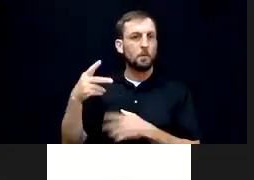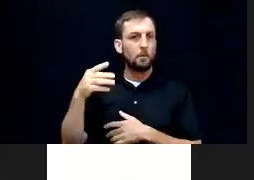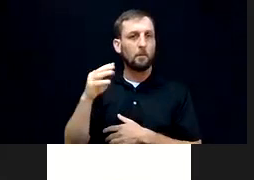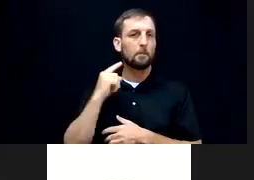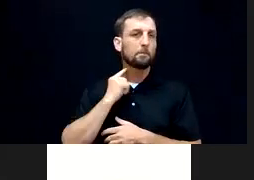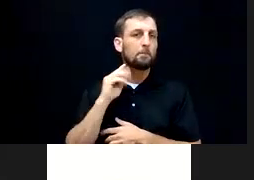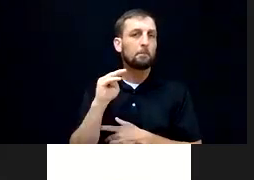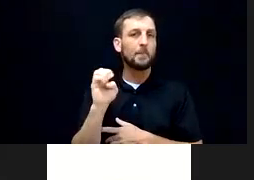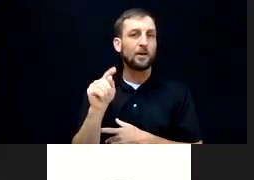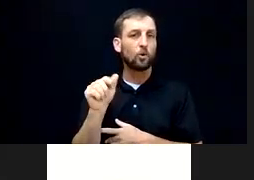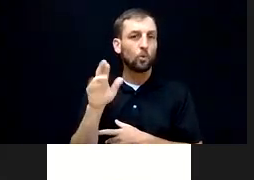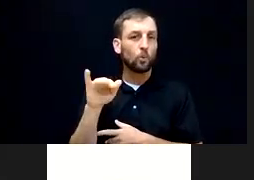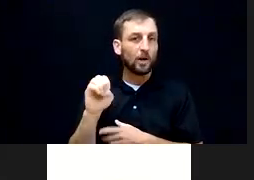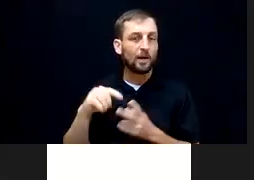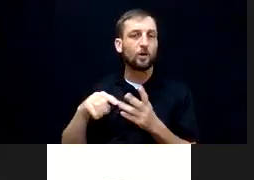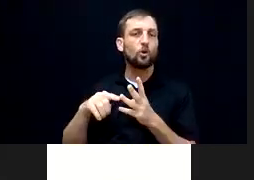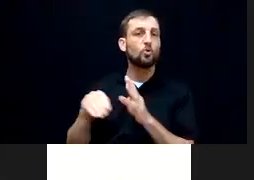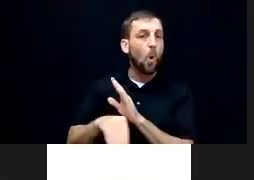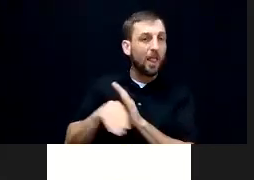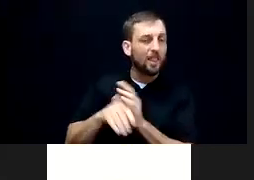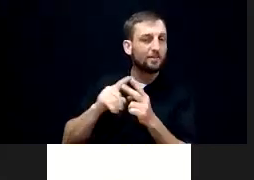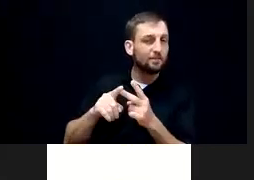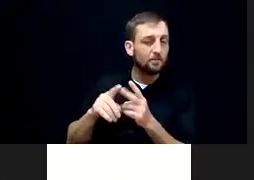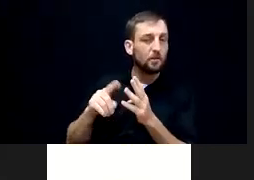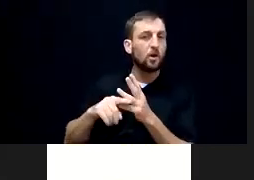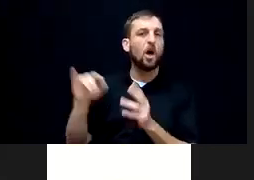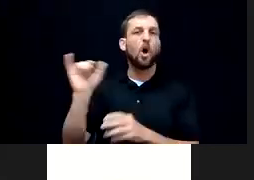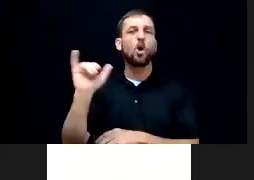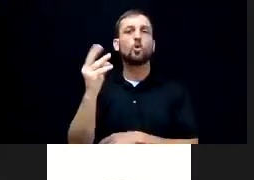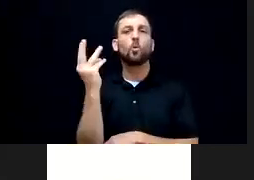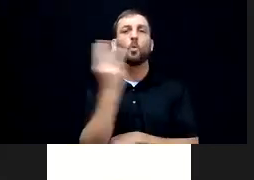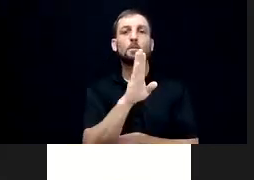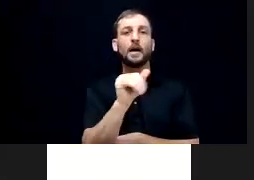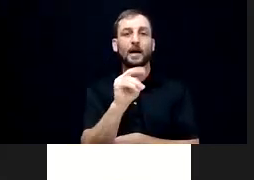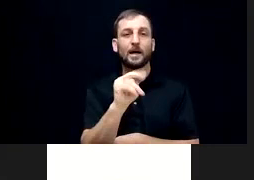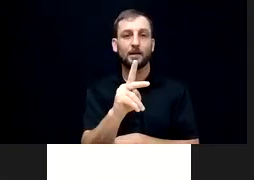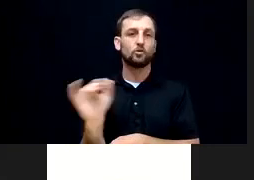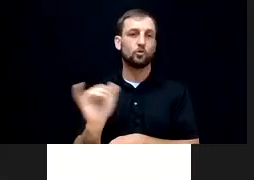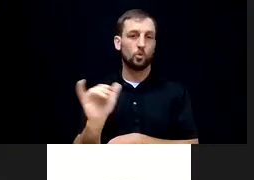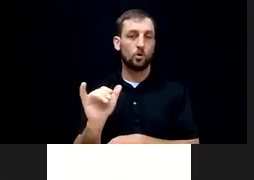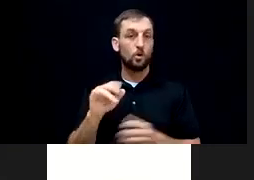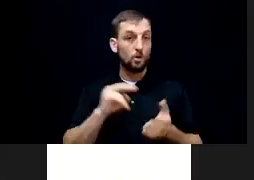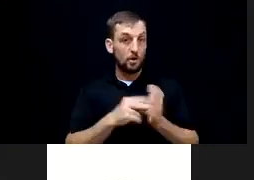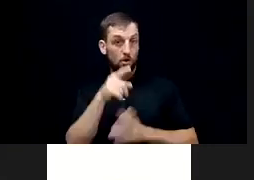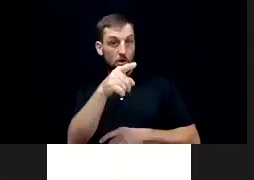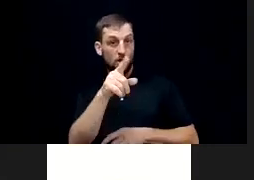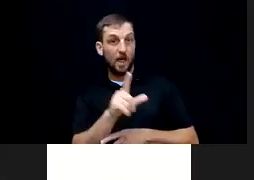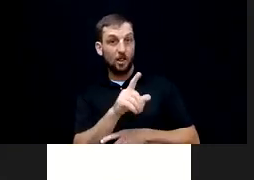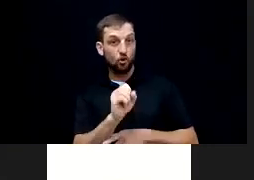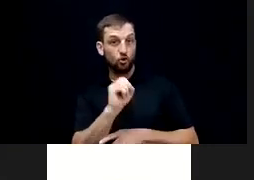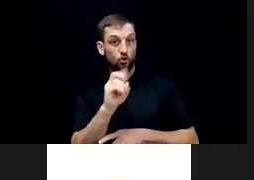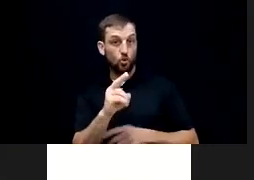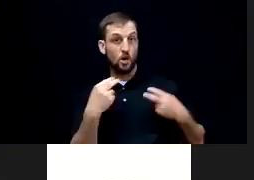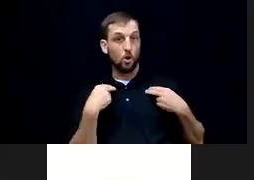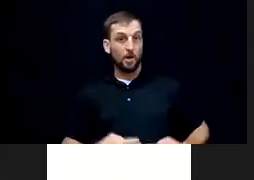Metairie, New Orleans, even we also serve on the West Bank too. So you're out of LSU Human Development Center,